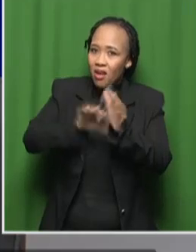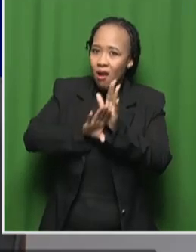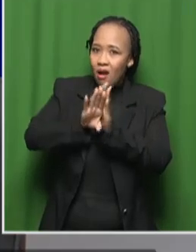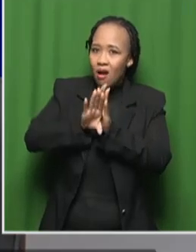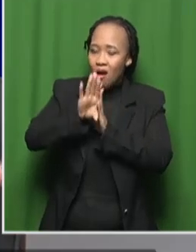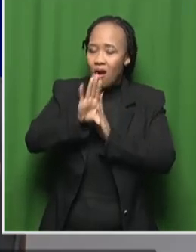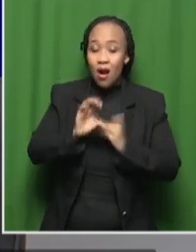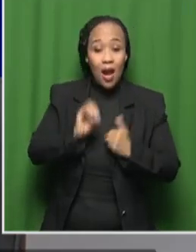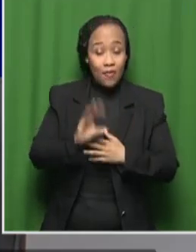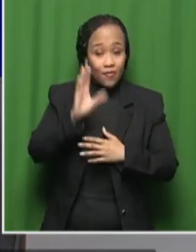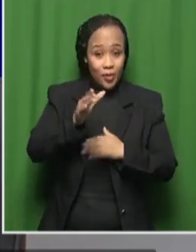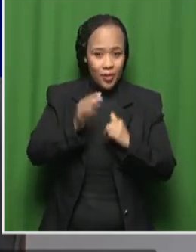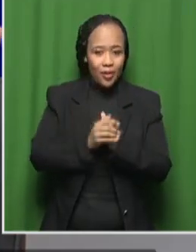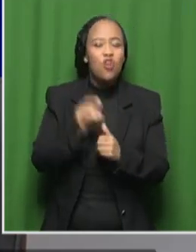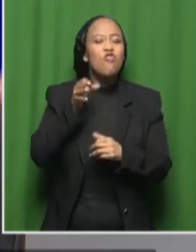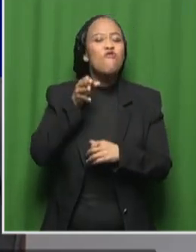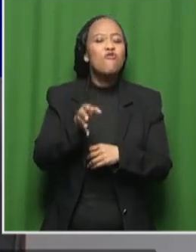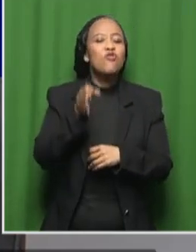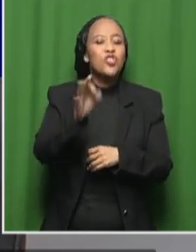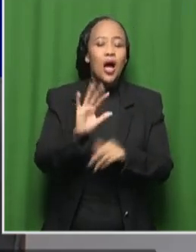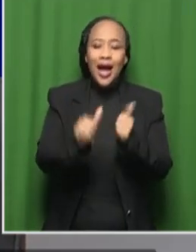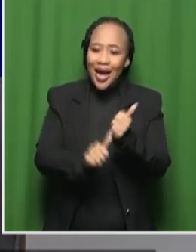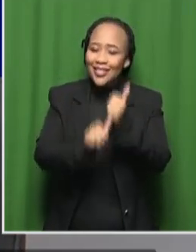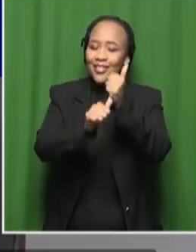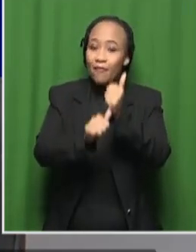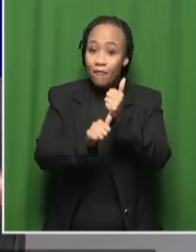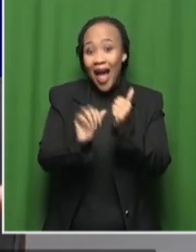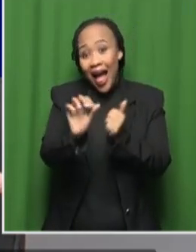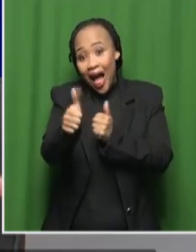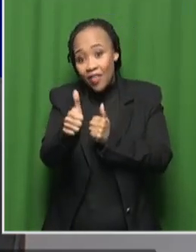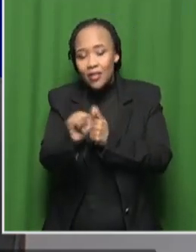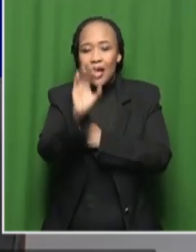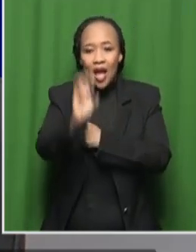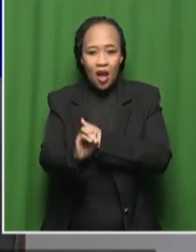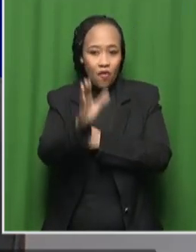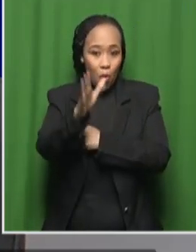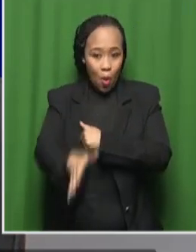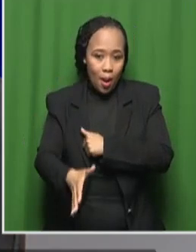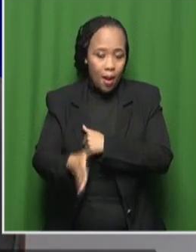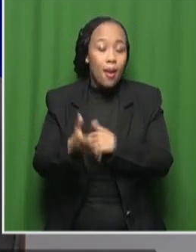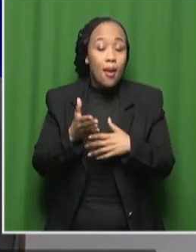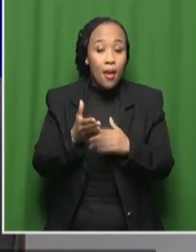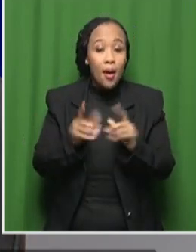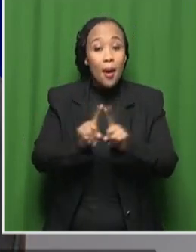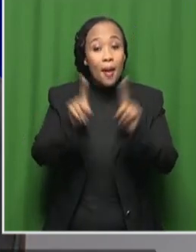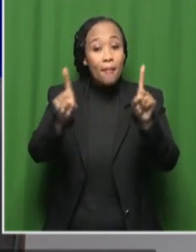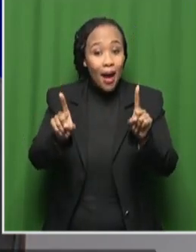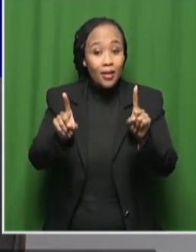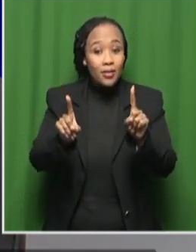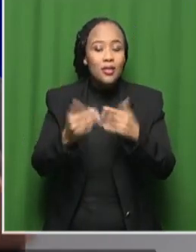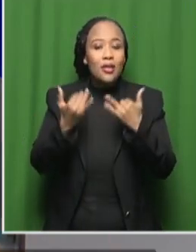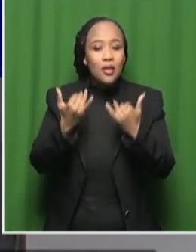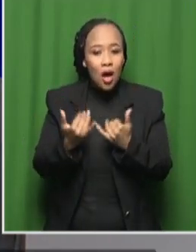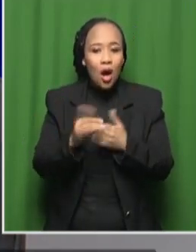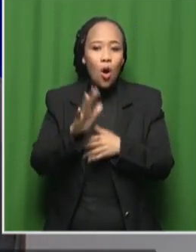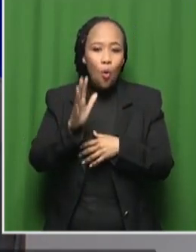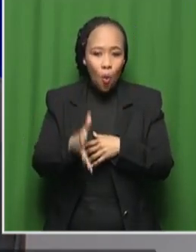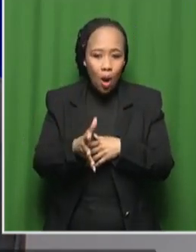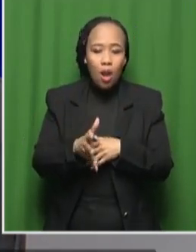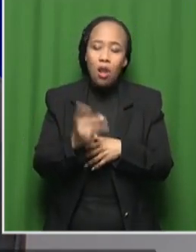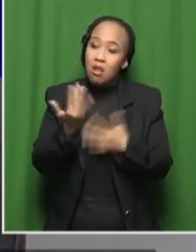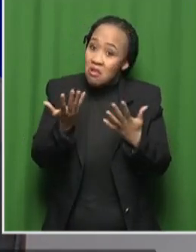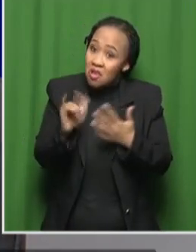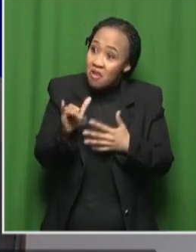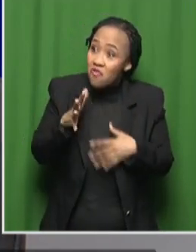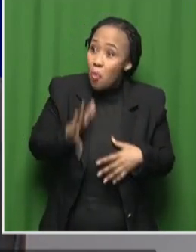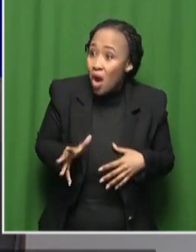features that will be monetized, or that we will have a structure to, but that will be an opt-in should somebody want to.